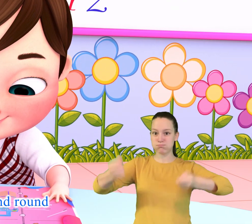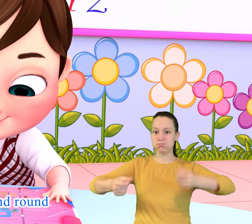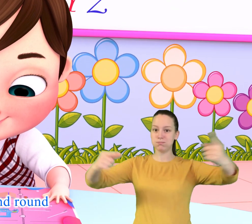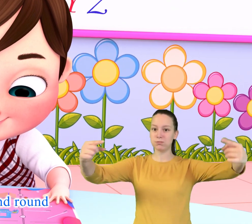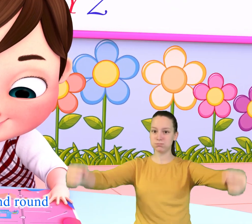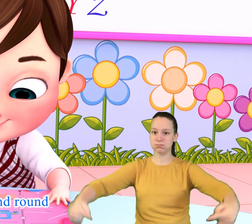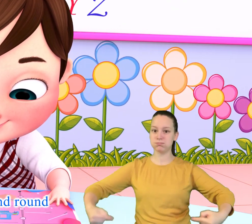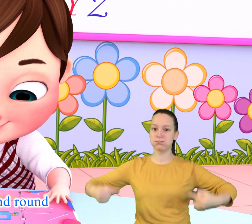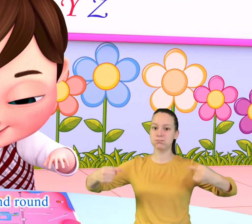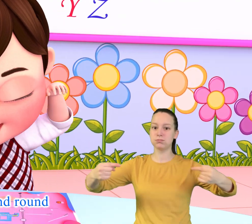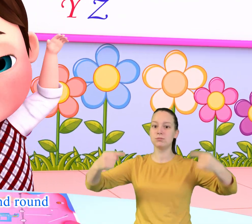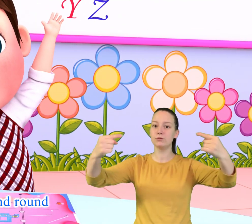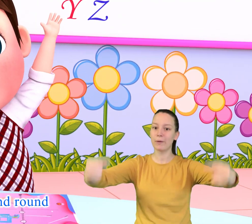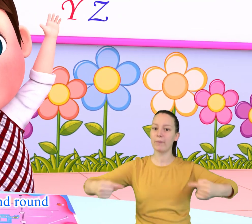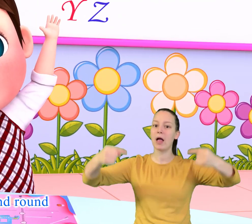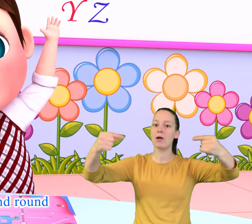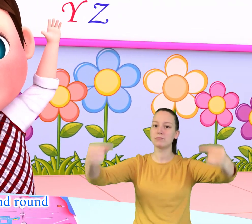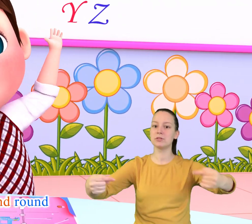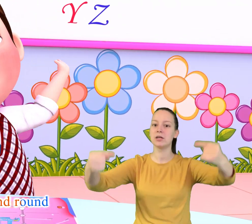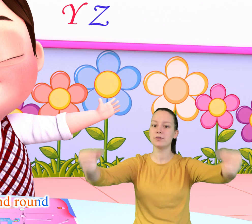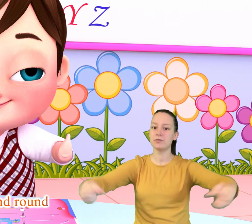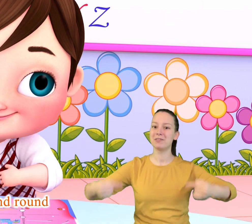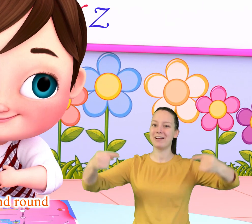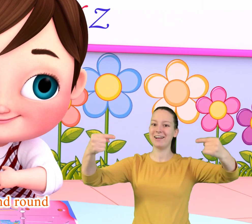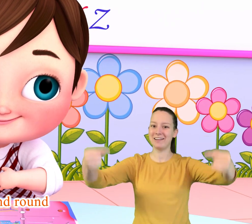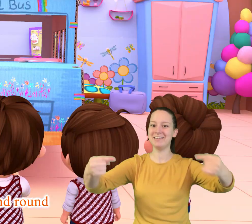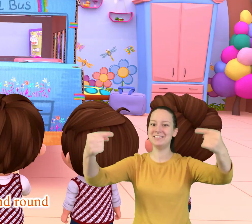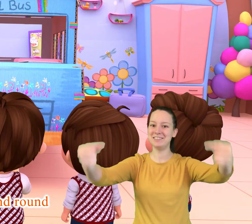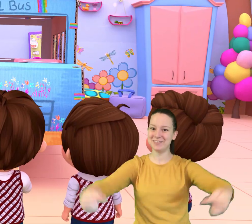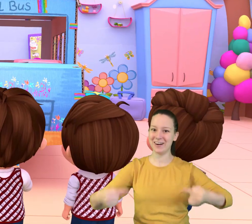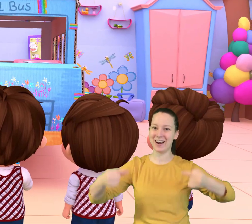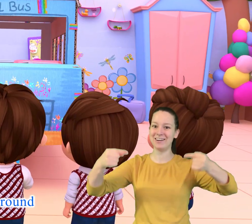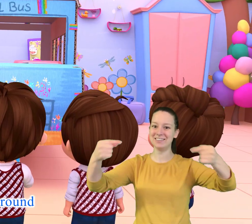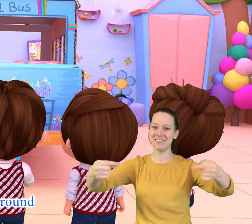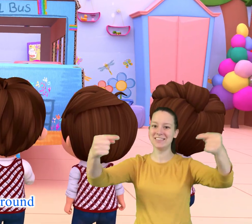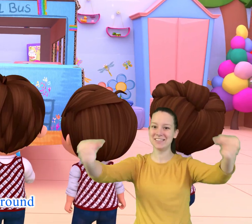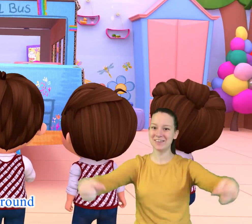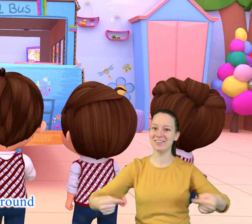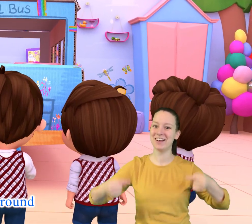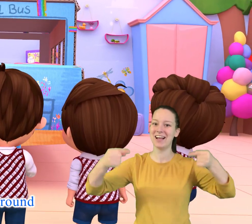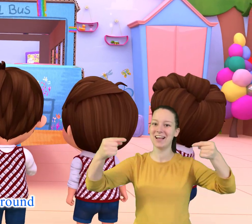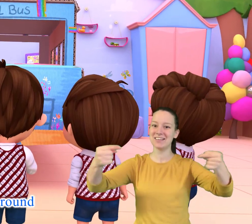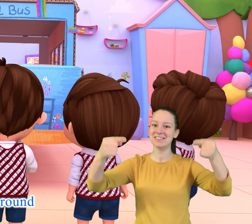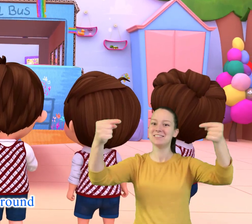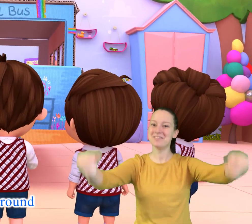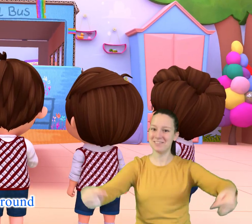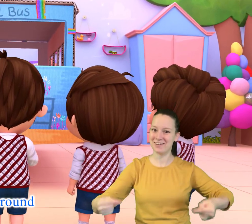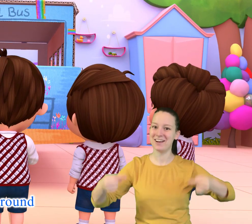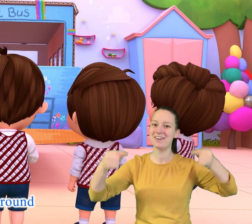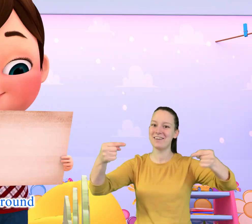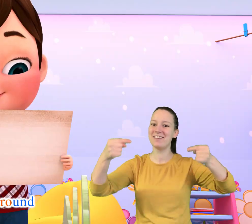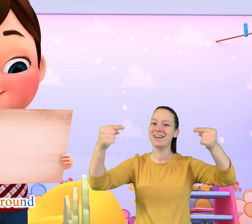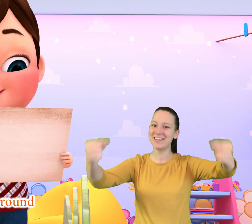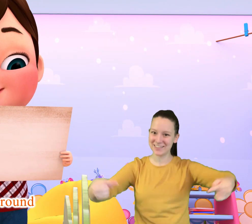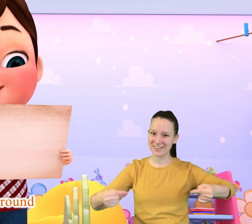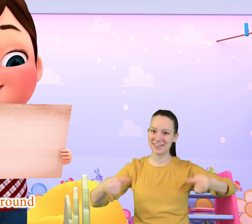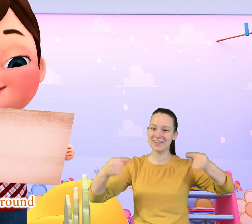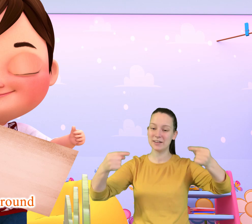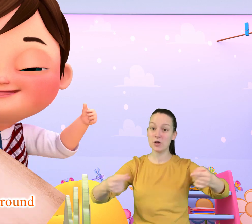the wheels on the bus go round and round round and round